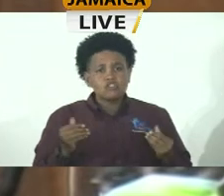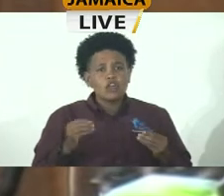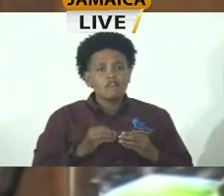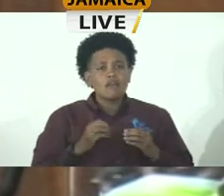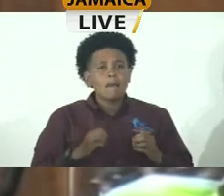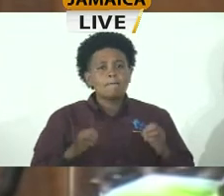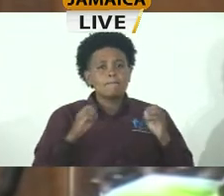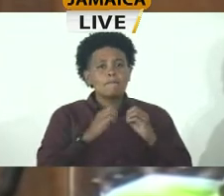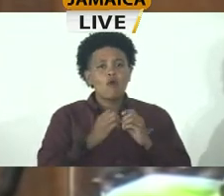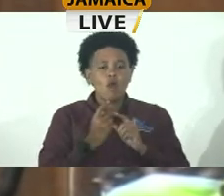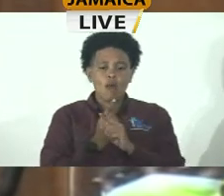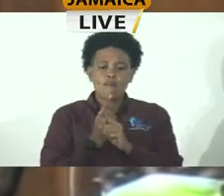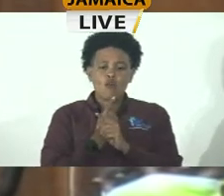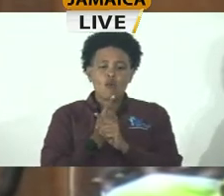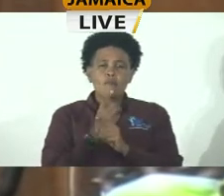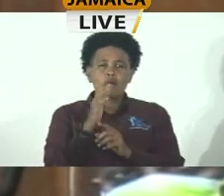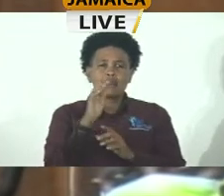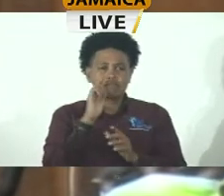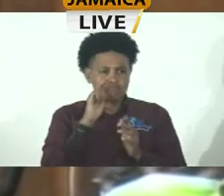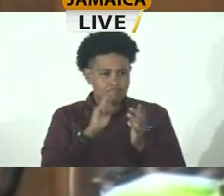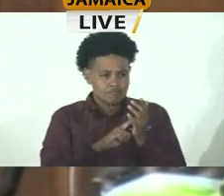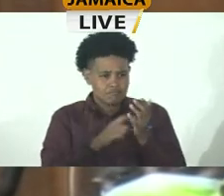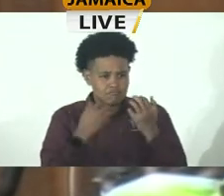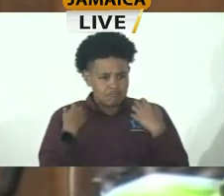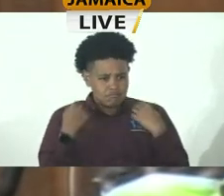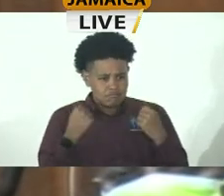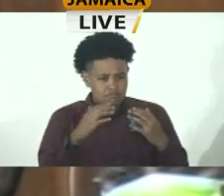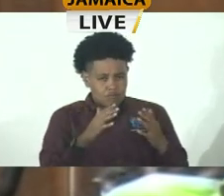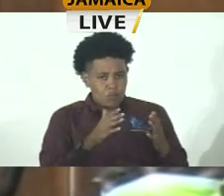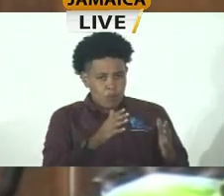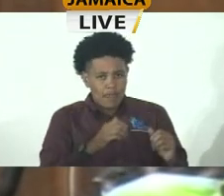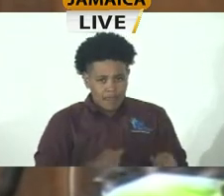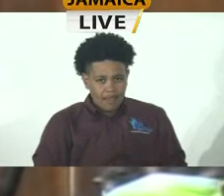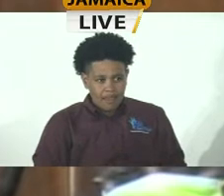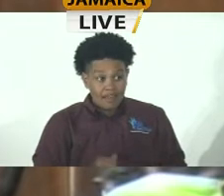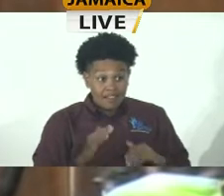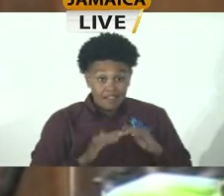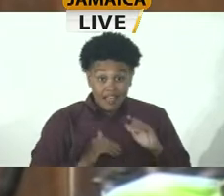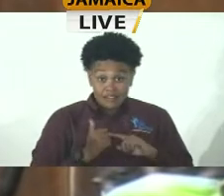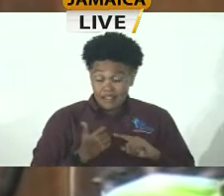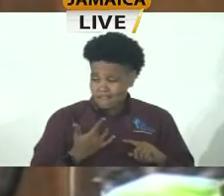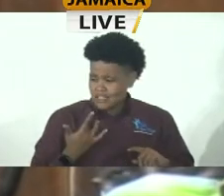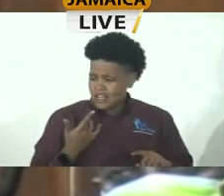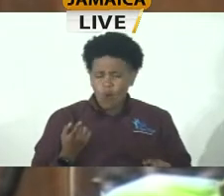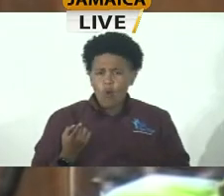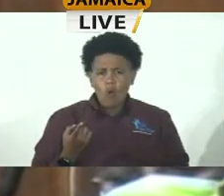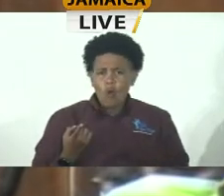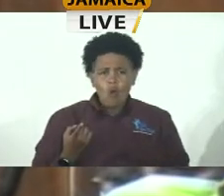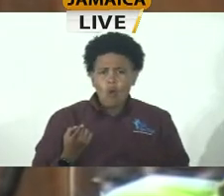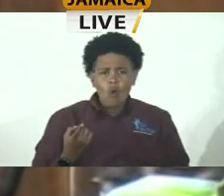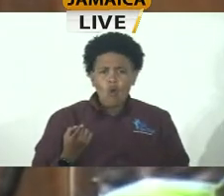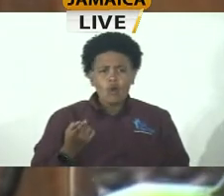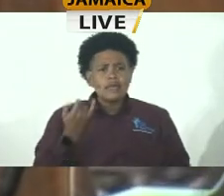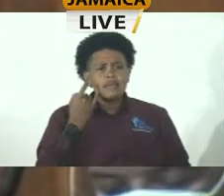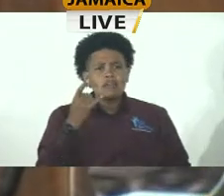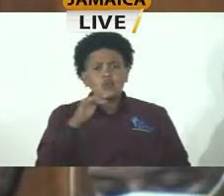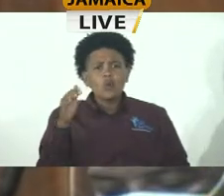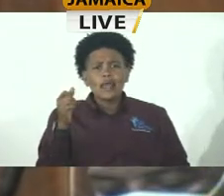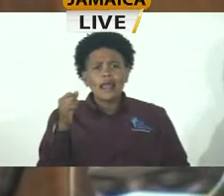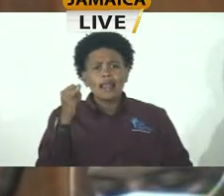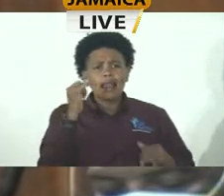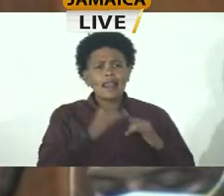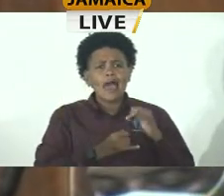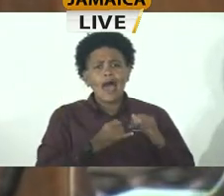more appropriate reconciliatory manner rather than feel that if they don't get the last